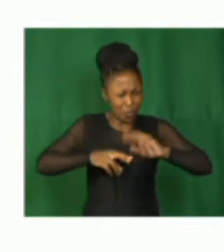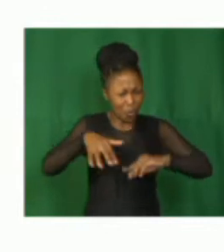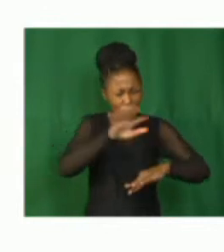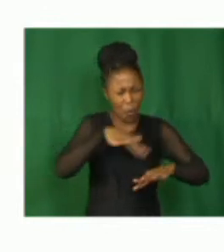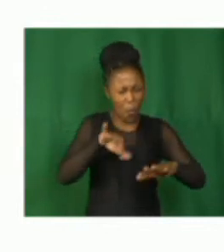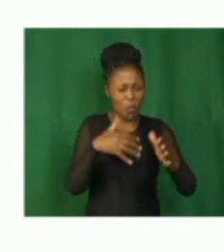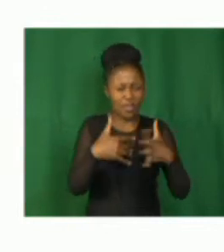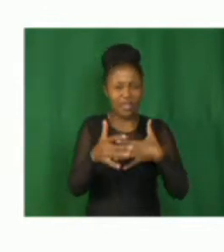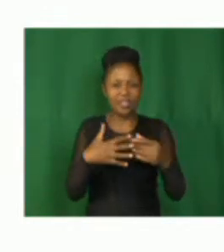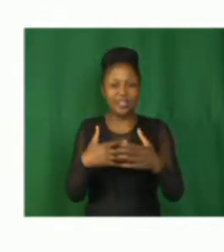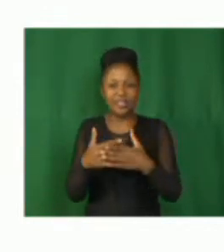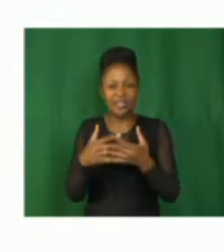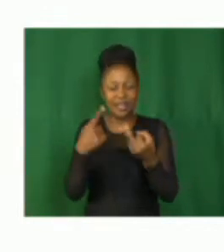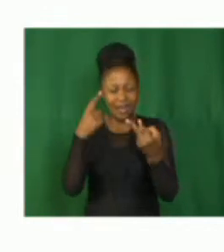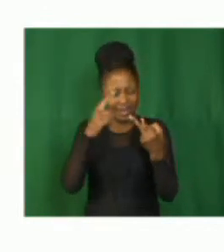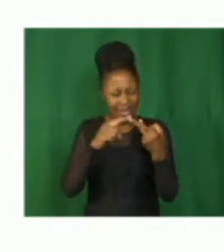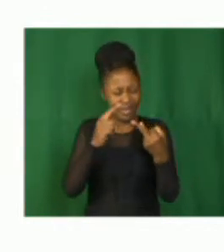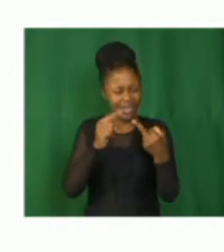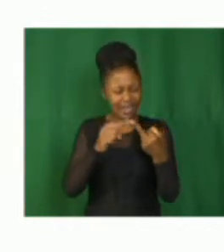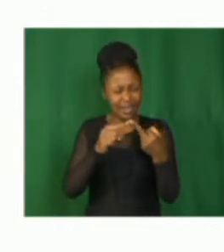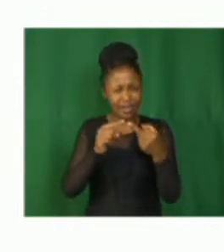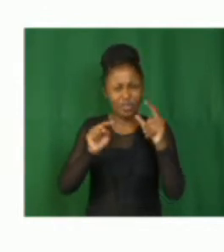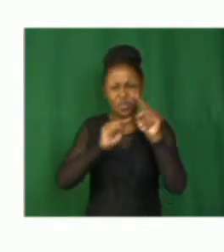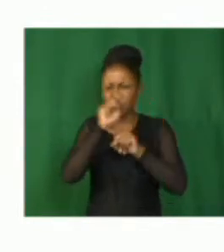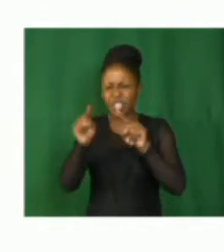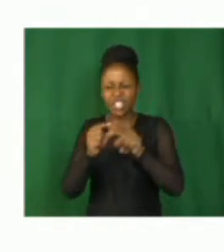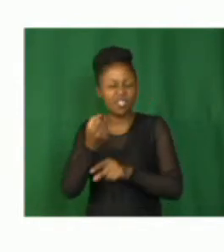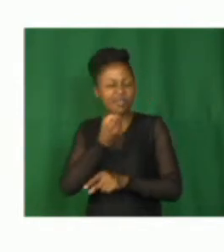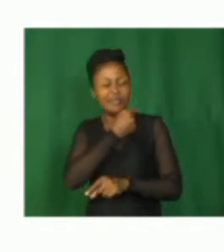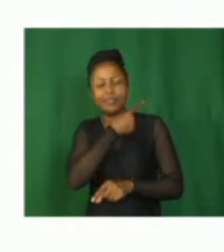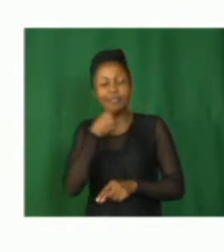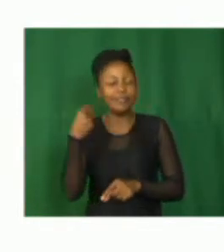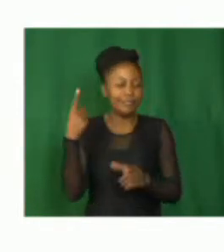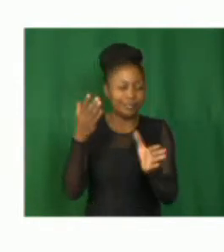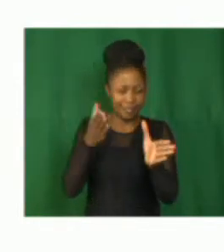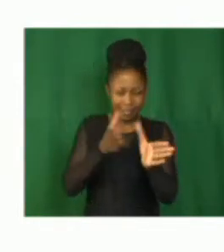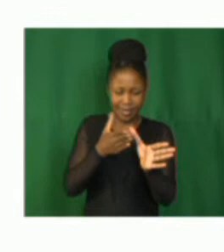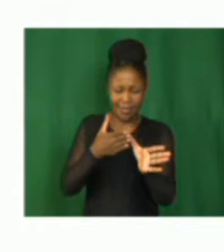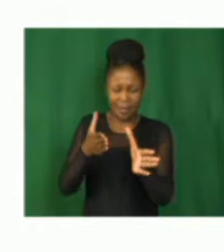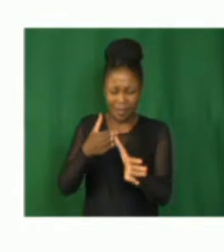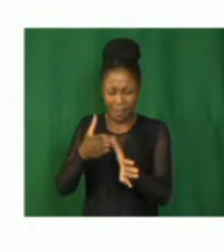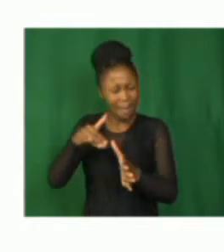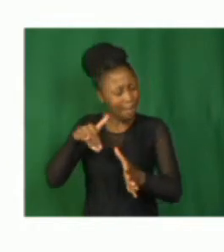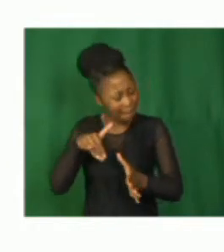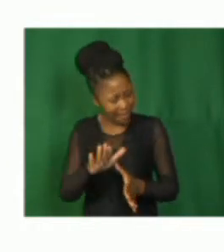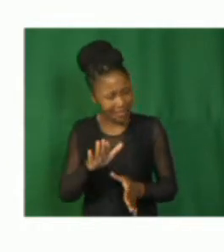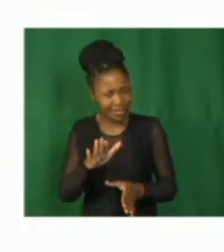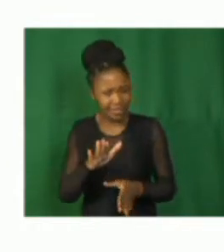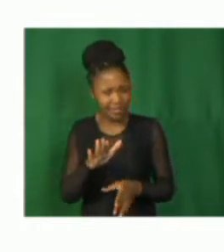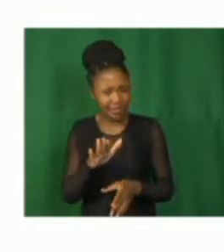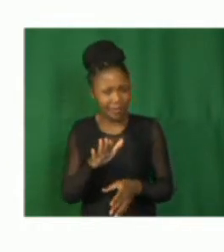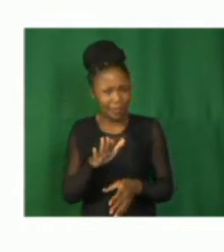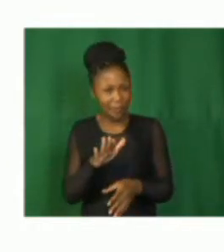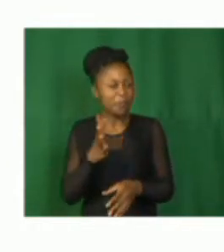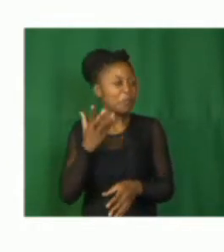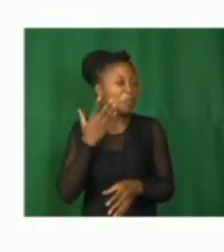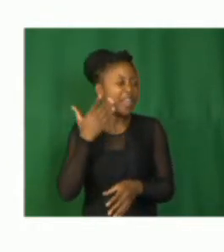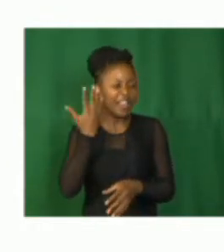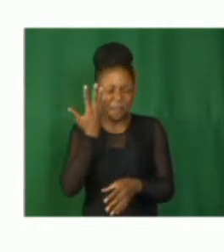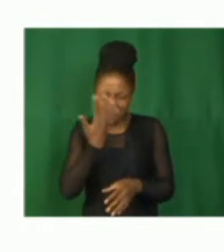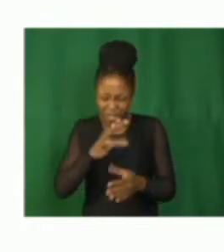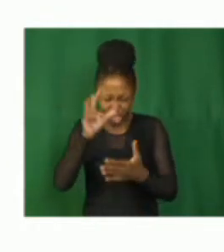questions on the passage. This is very important. Once you have read the passage, you should know that at the end, you are expected to